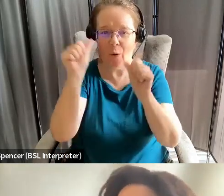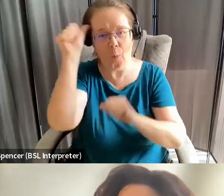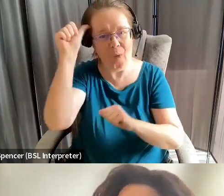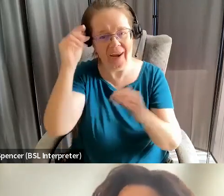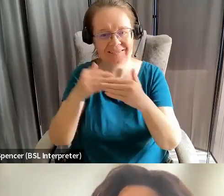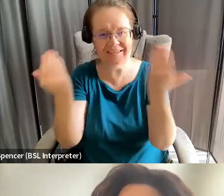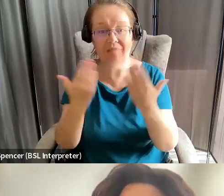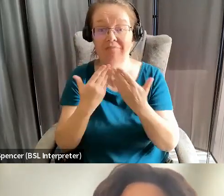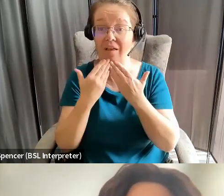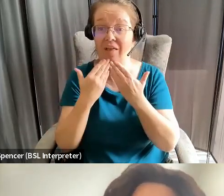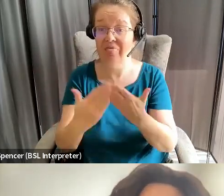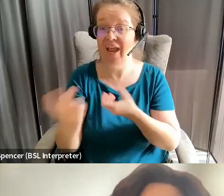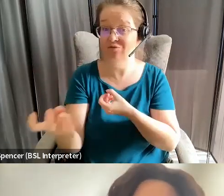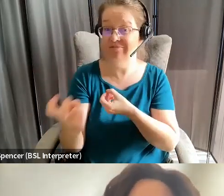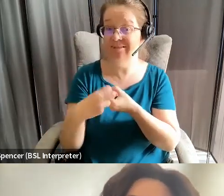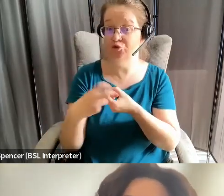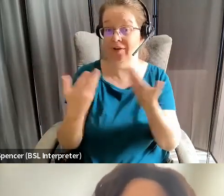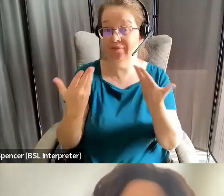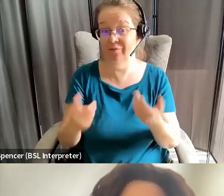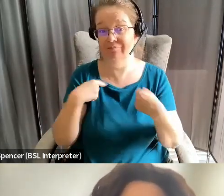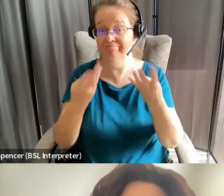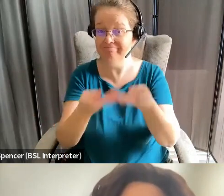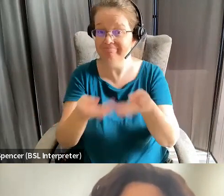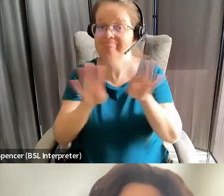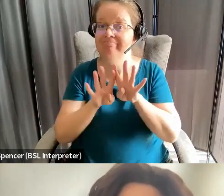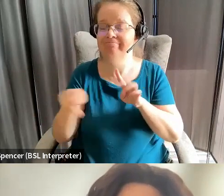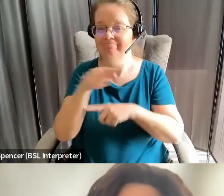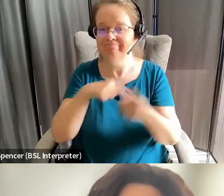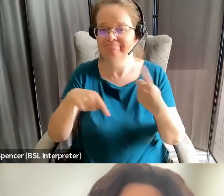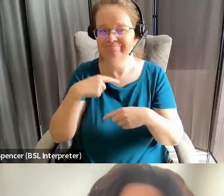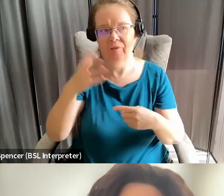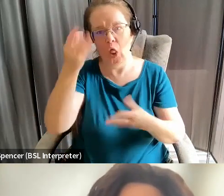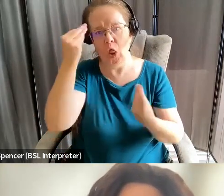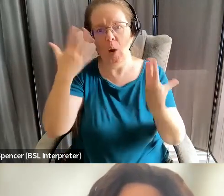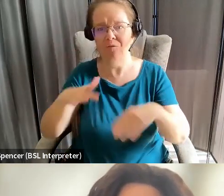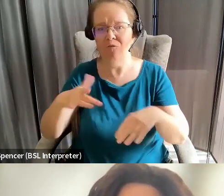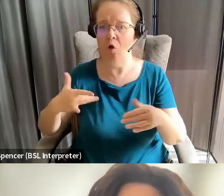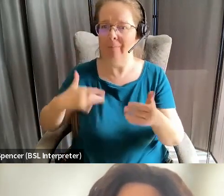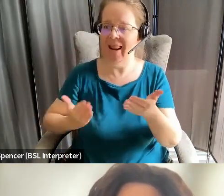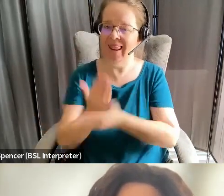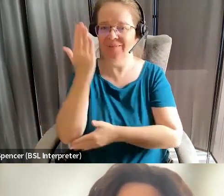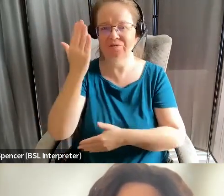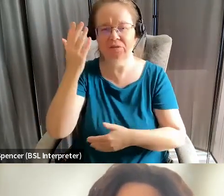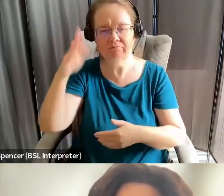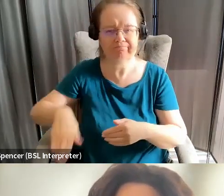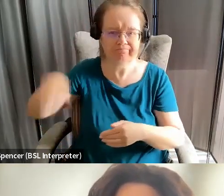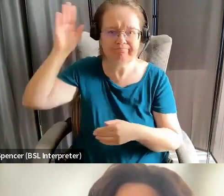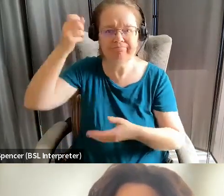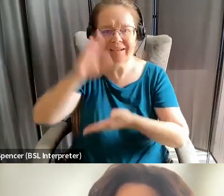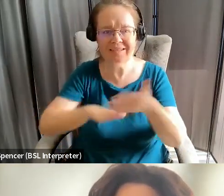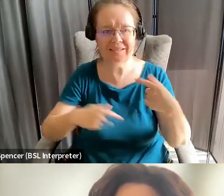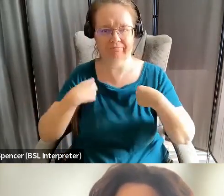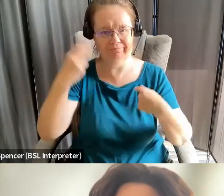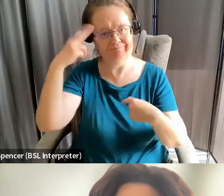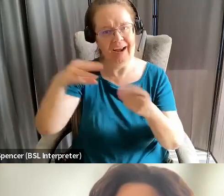for joining us for today's roundtable, Learning from Lived Experience, Overcoming Barriers to Digital Inclusion. My name is